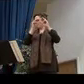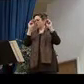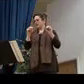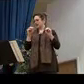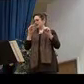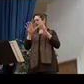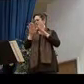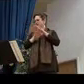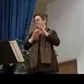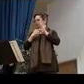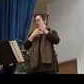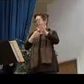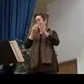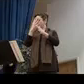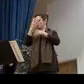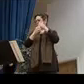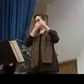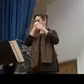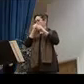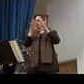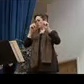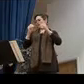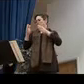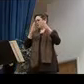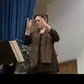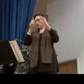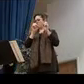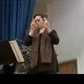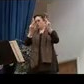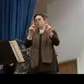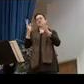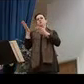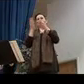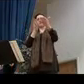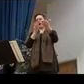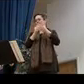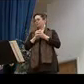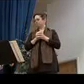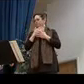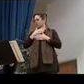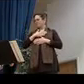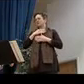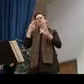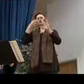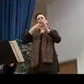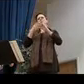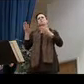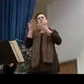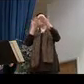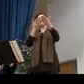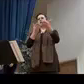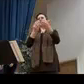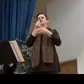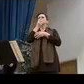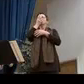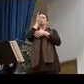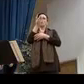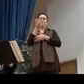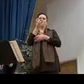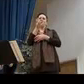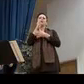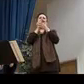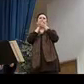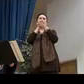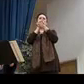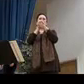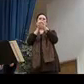pathway opportunities they provide. Please join me in providing a warm congratulatory applause to both Stacy